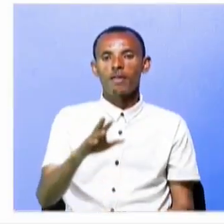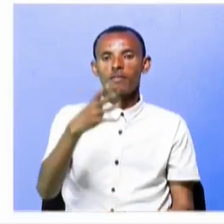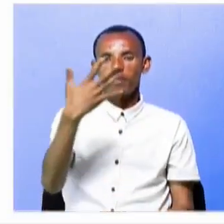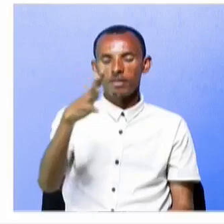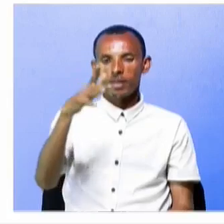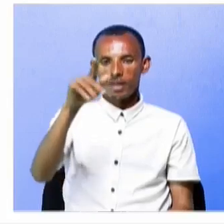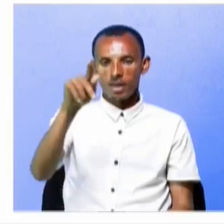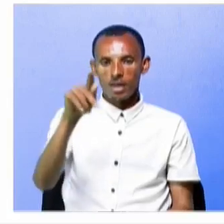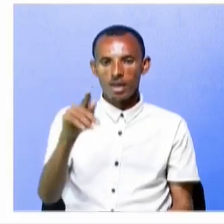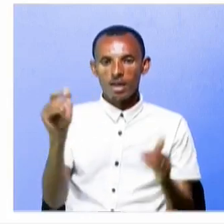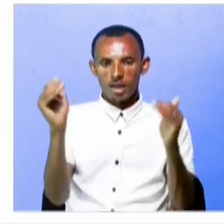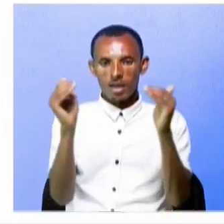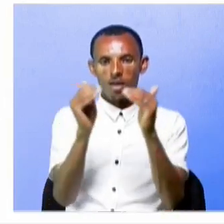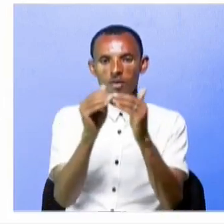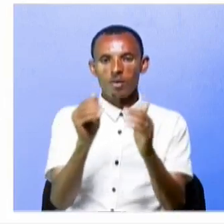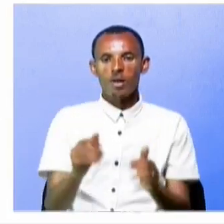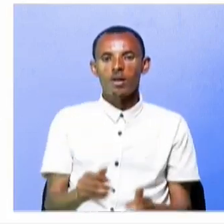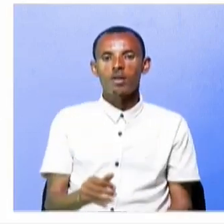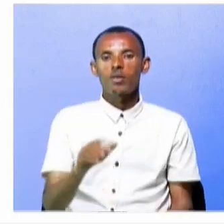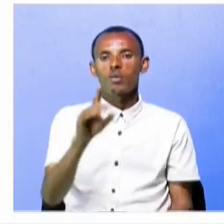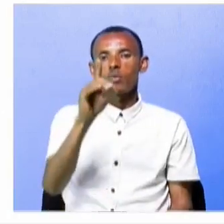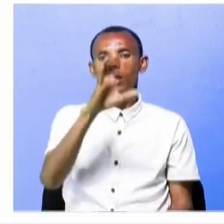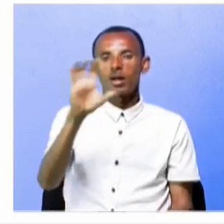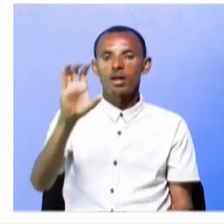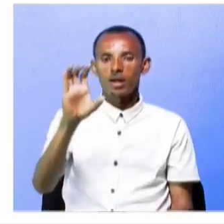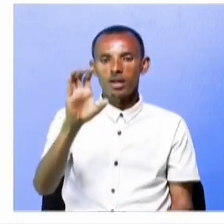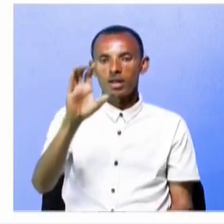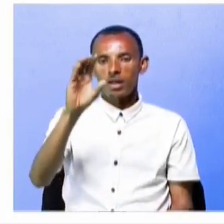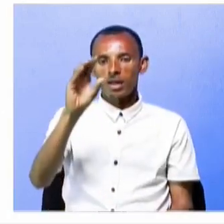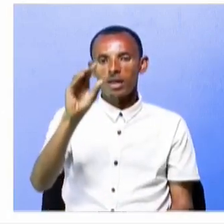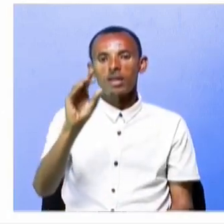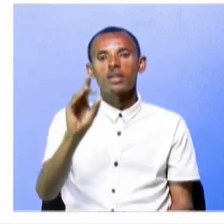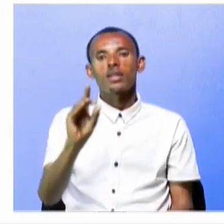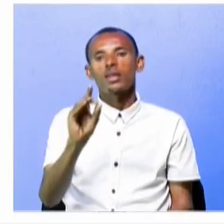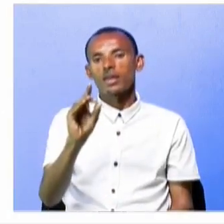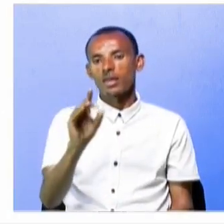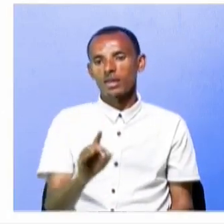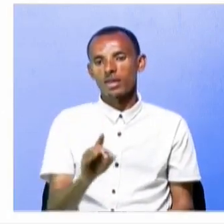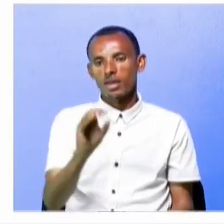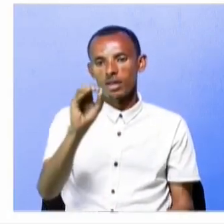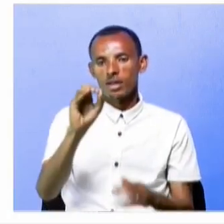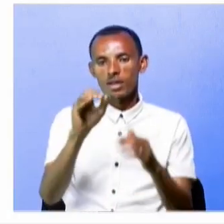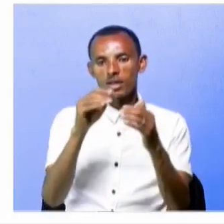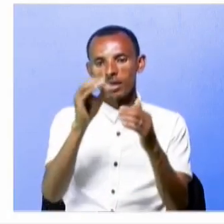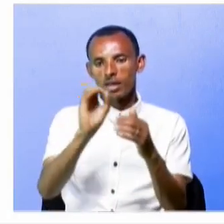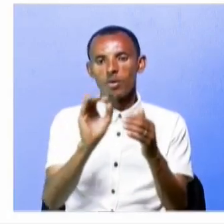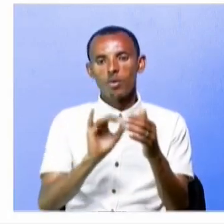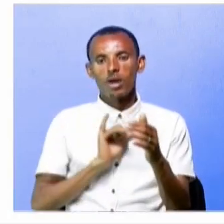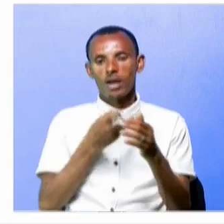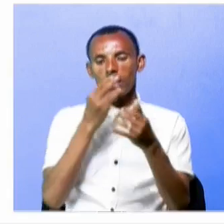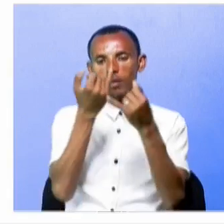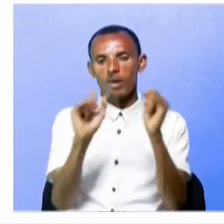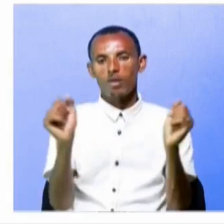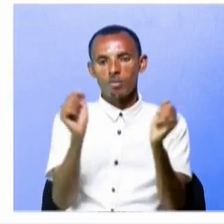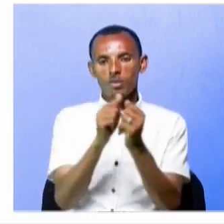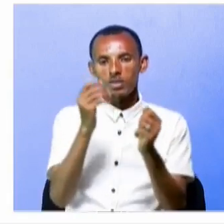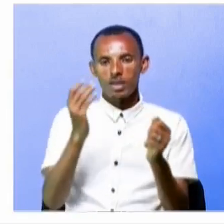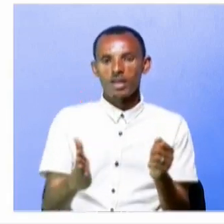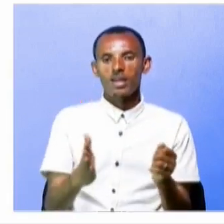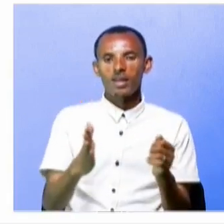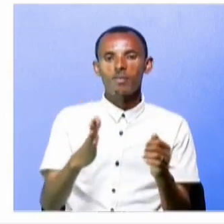15K is equal to 180 degree. Okay, now you can divide both sides by